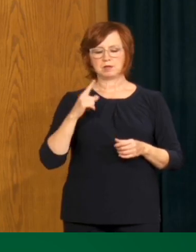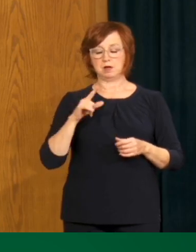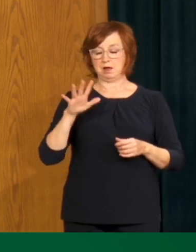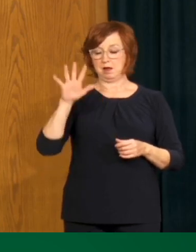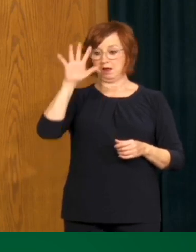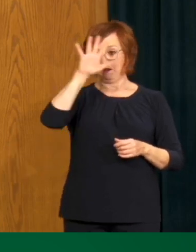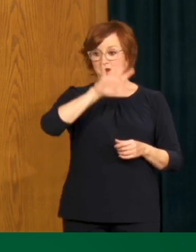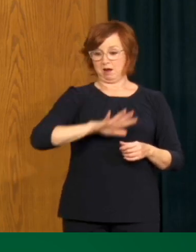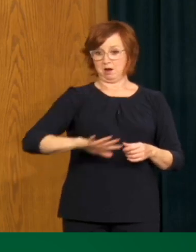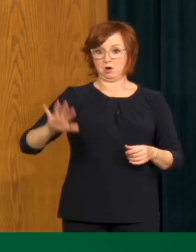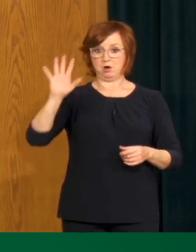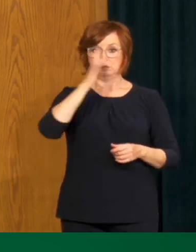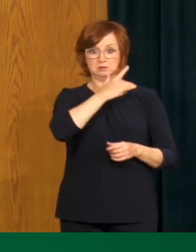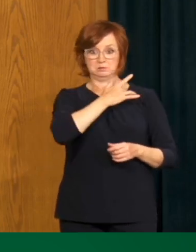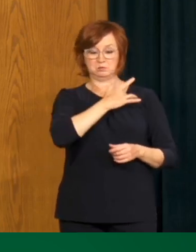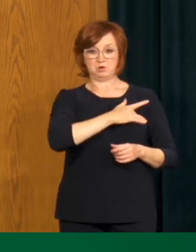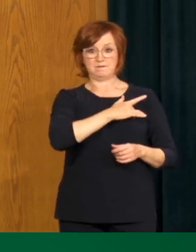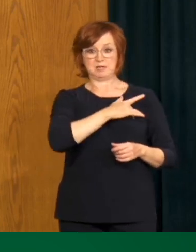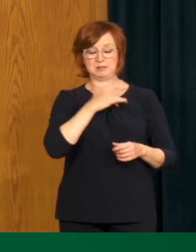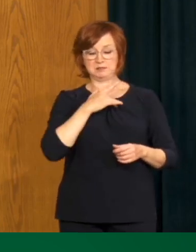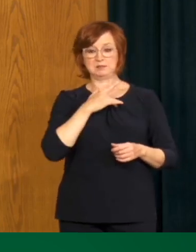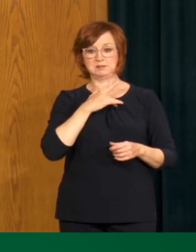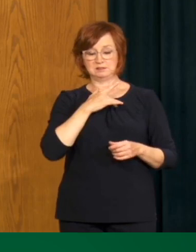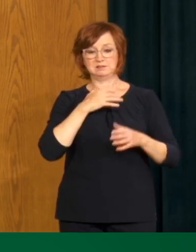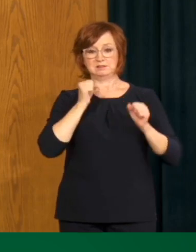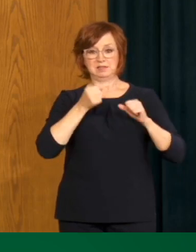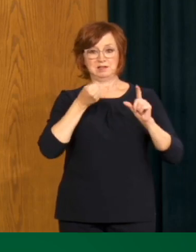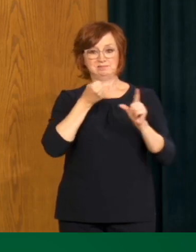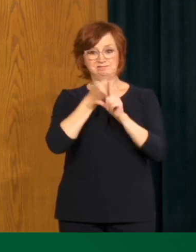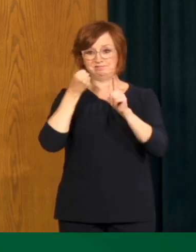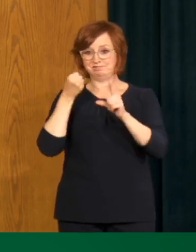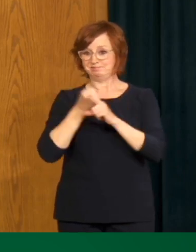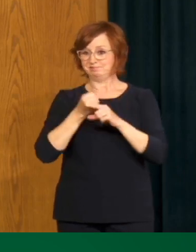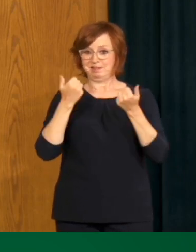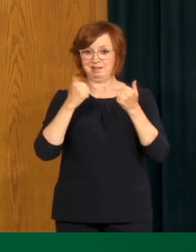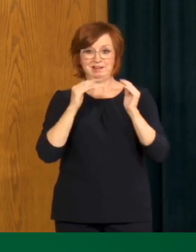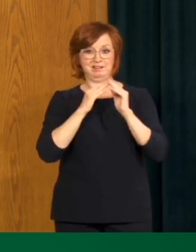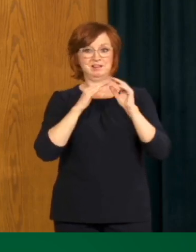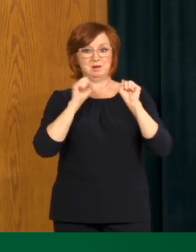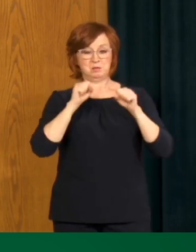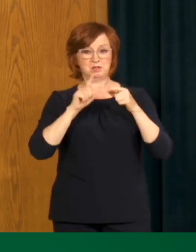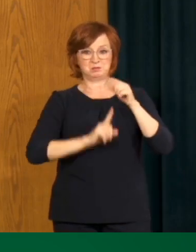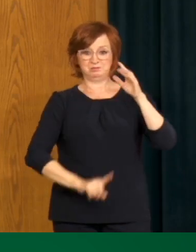we just need to support individuals and communities who are in that to